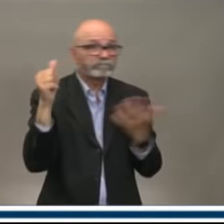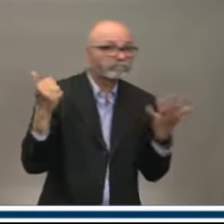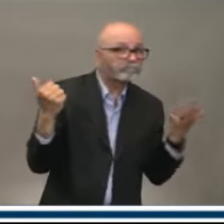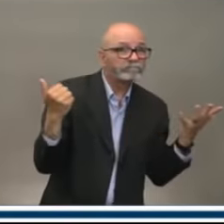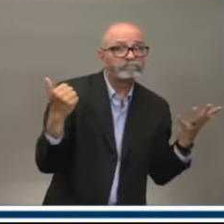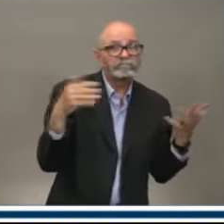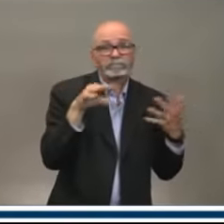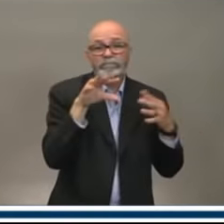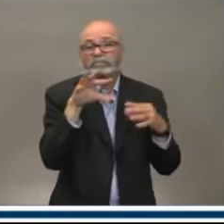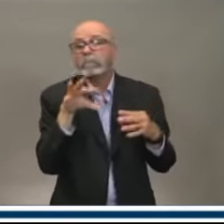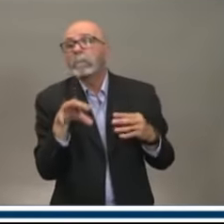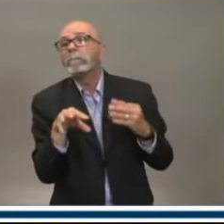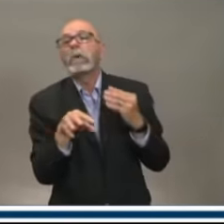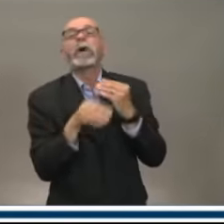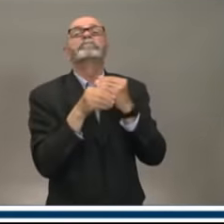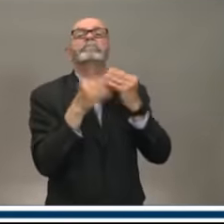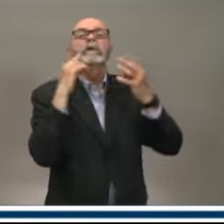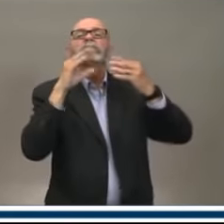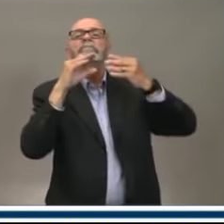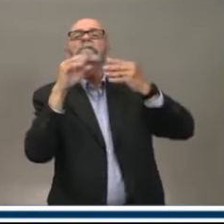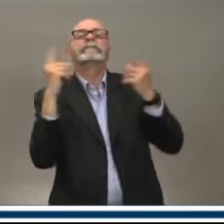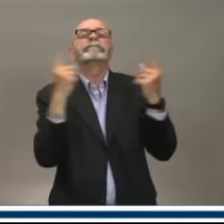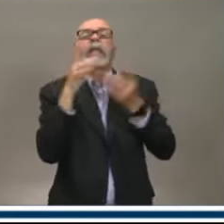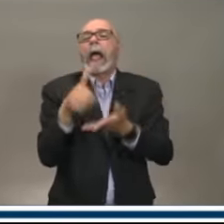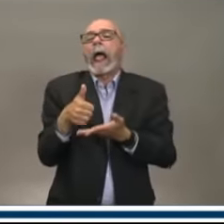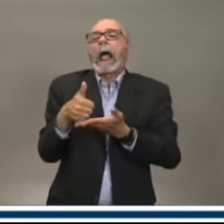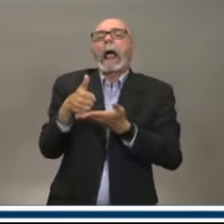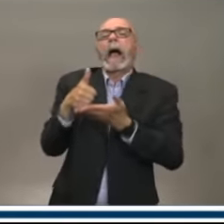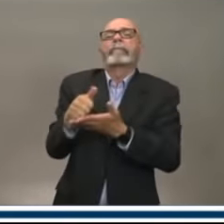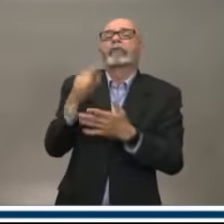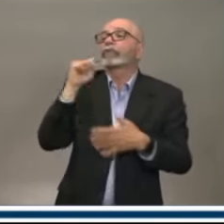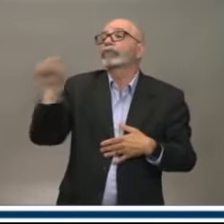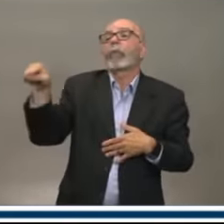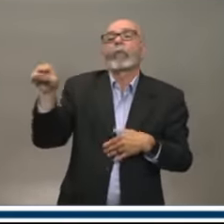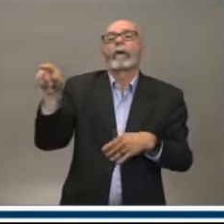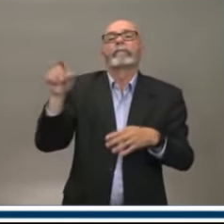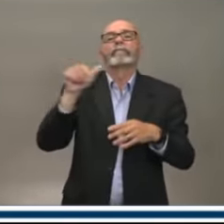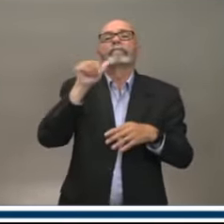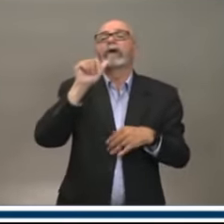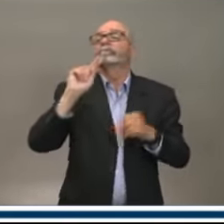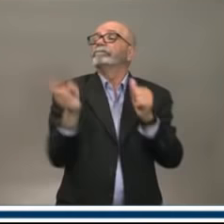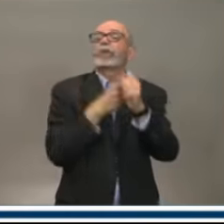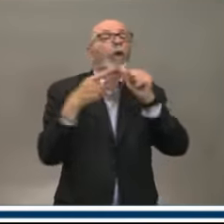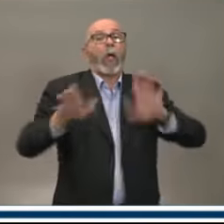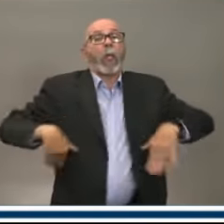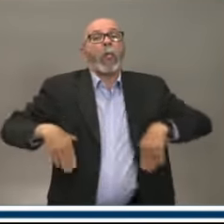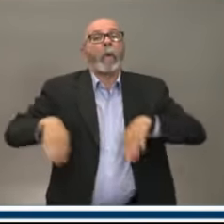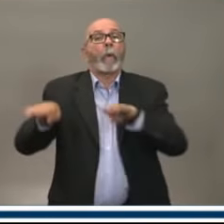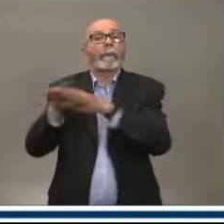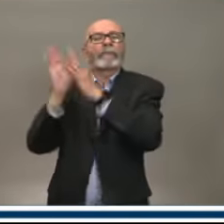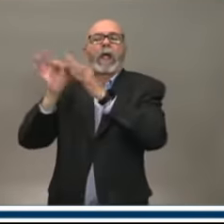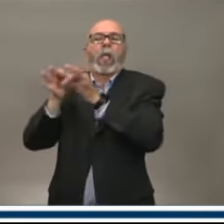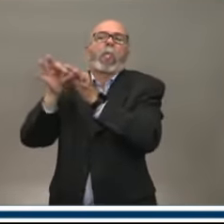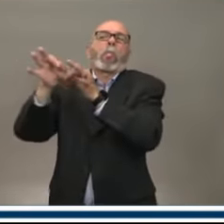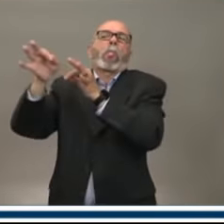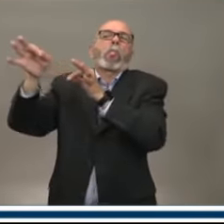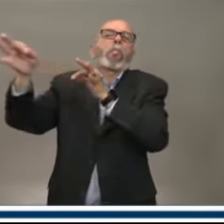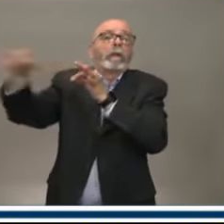to help financially those who won't be the first to reopen. Well,